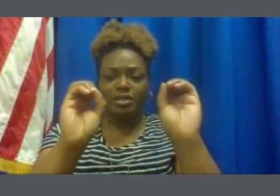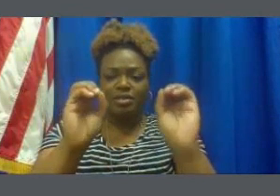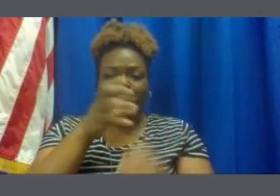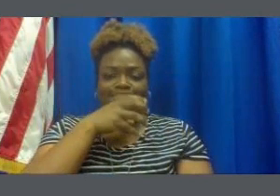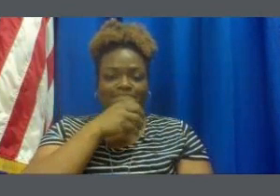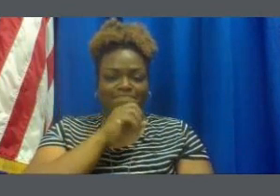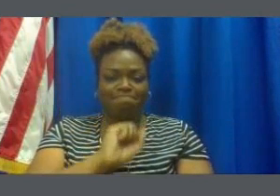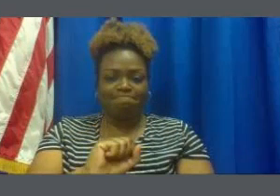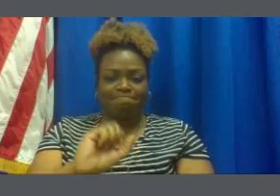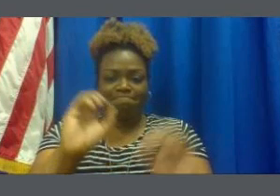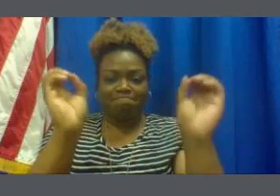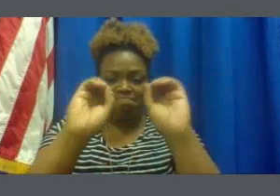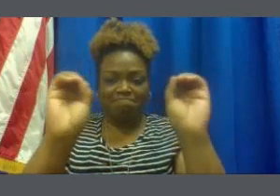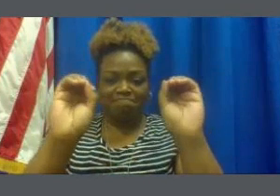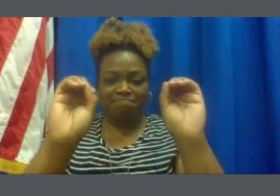Ageless.